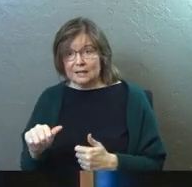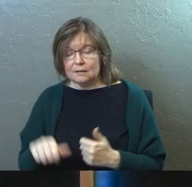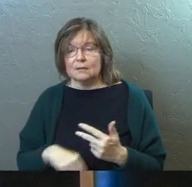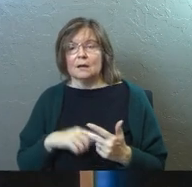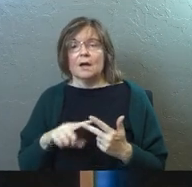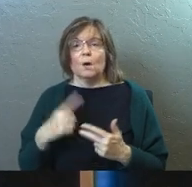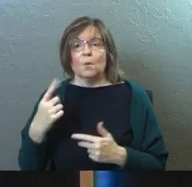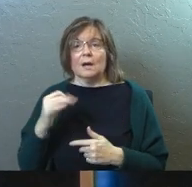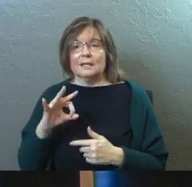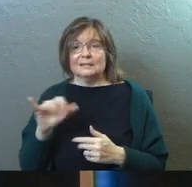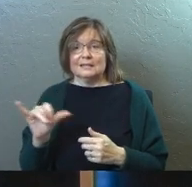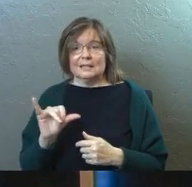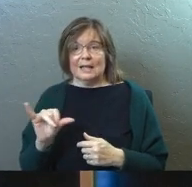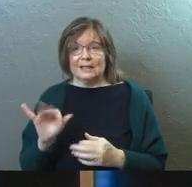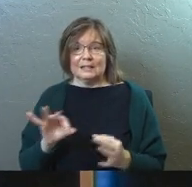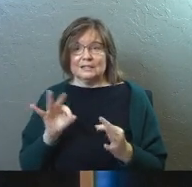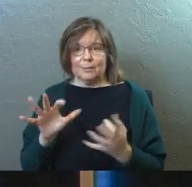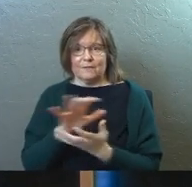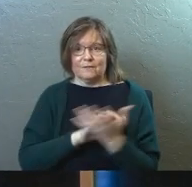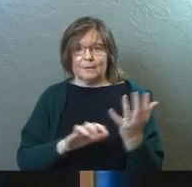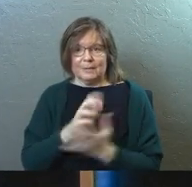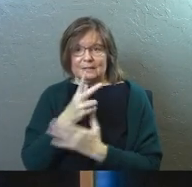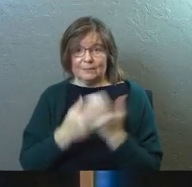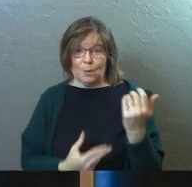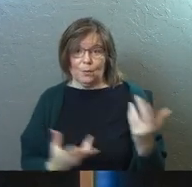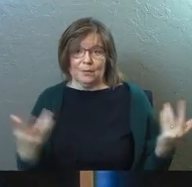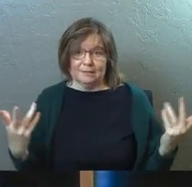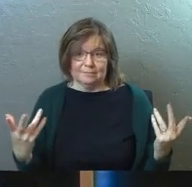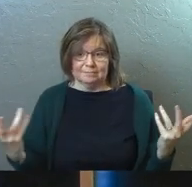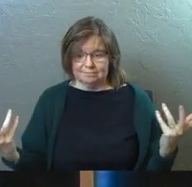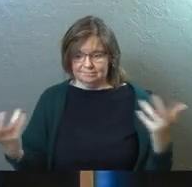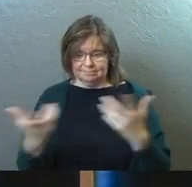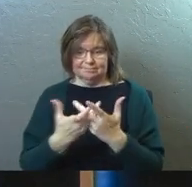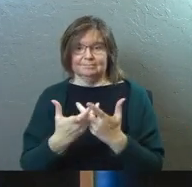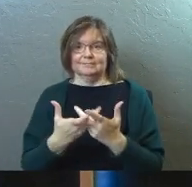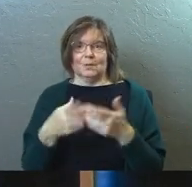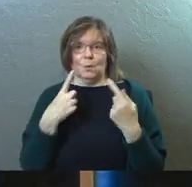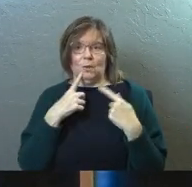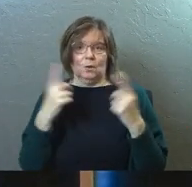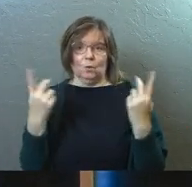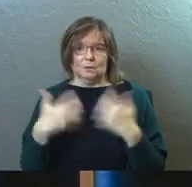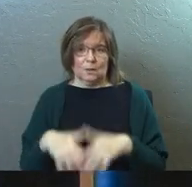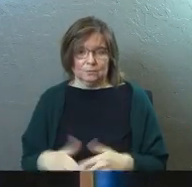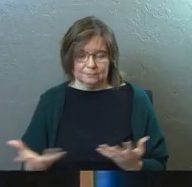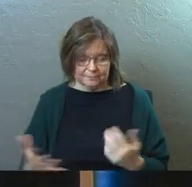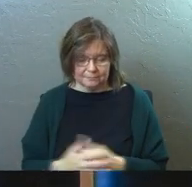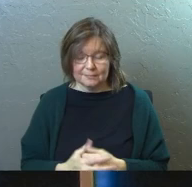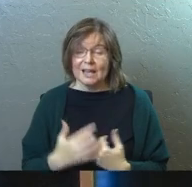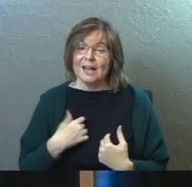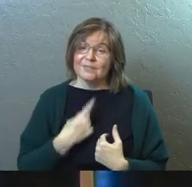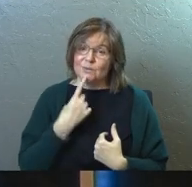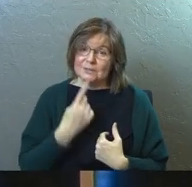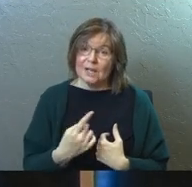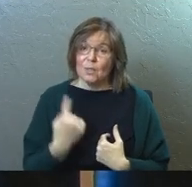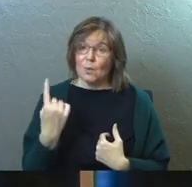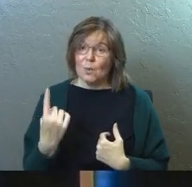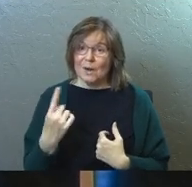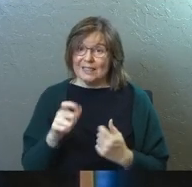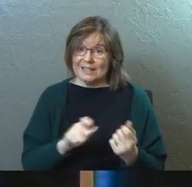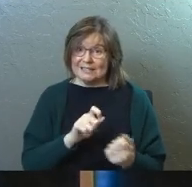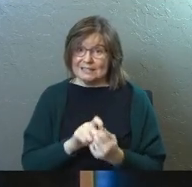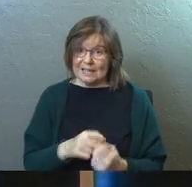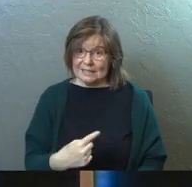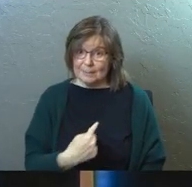Linda. And one of them is like this perfect mix of the two of us, is the way that it worked out. But I got to say, the one that